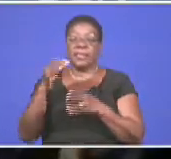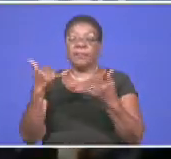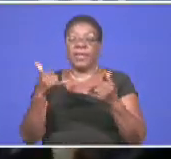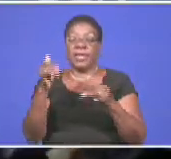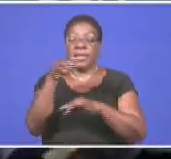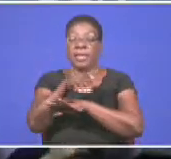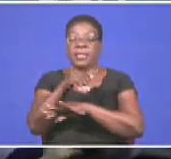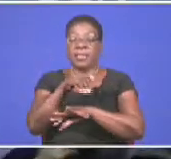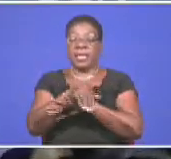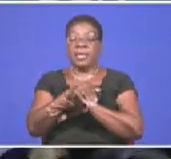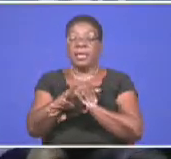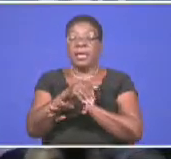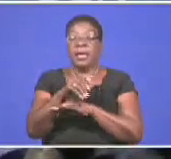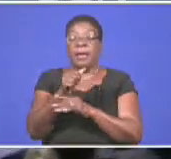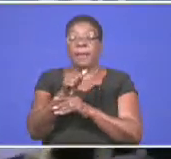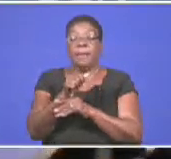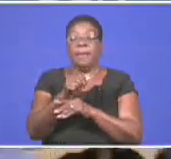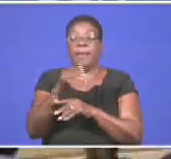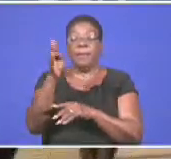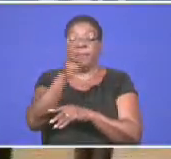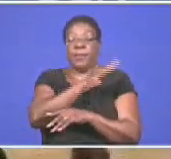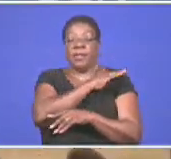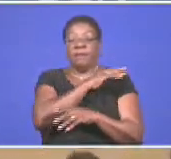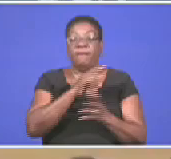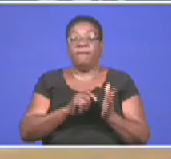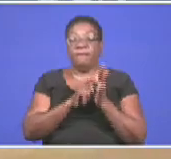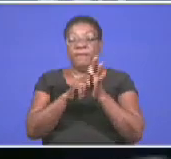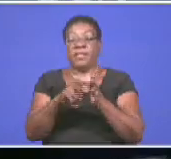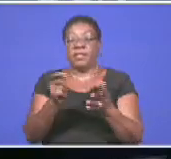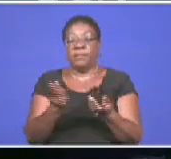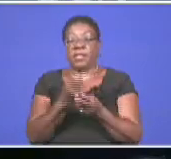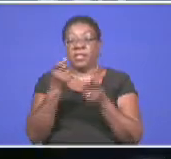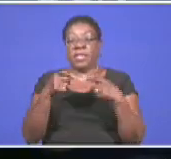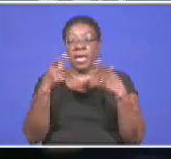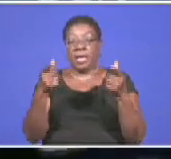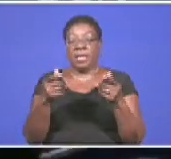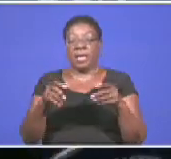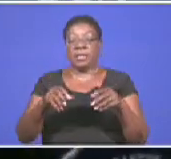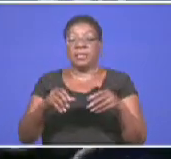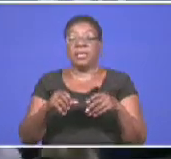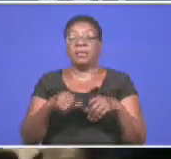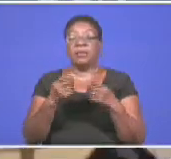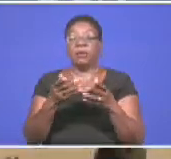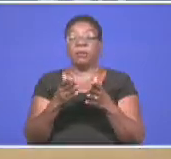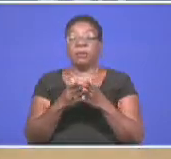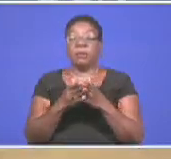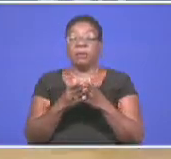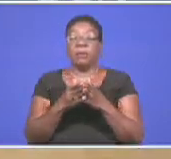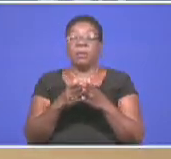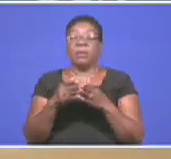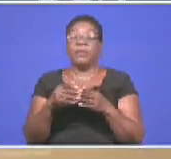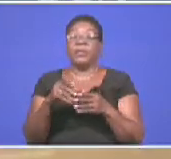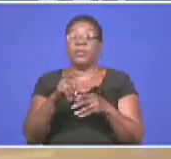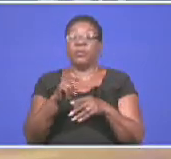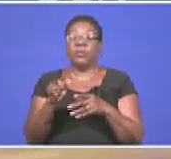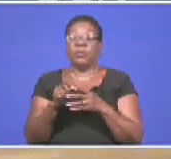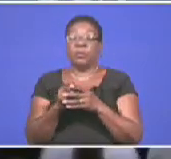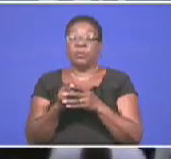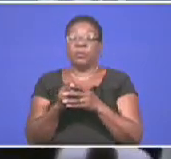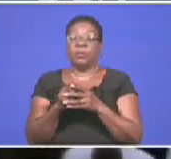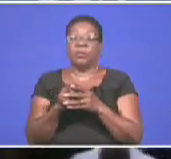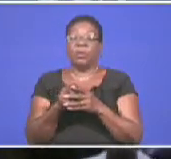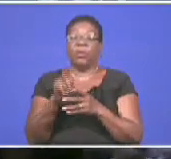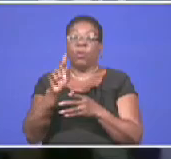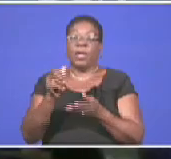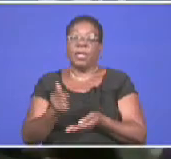of the NBA season. Buddy not featured much in the highlights as he had another dismal shooting night, going 2 of 13 from the field and